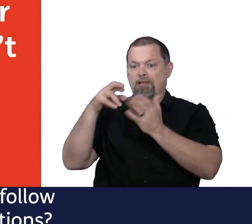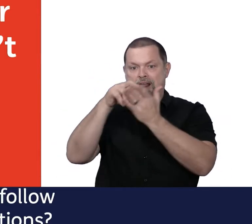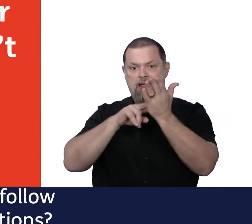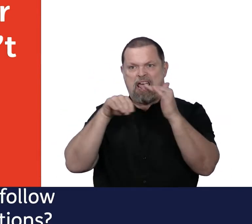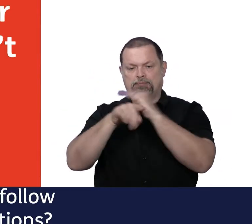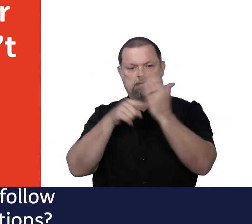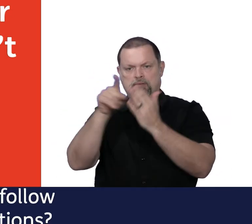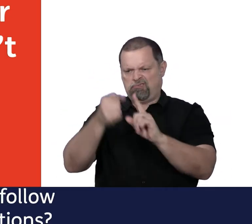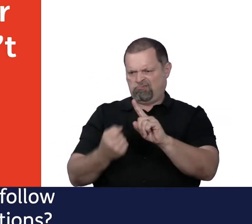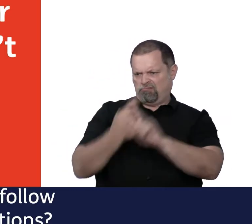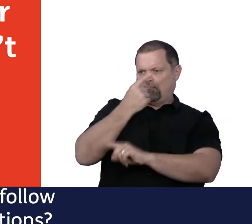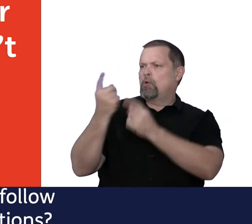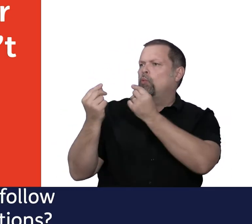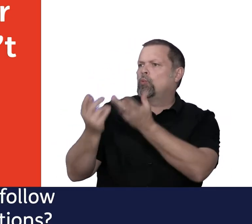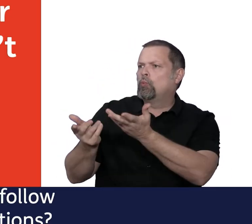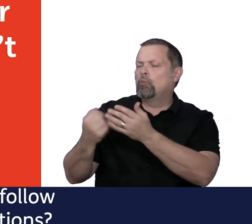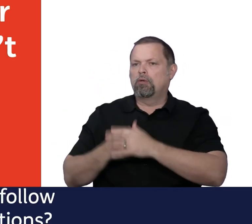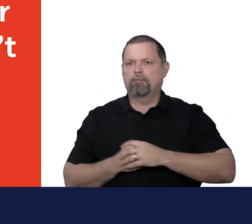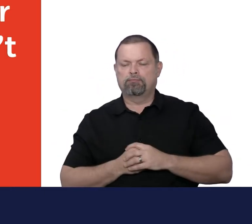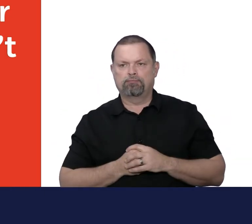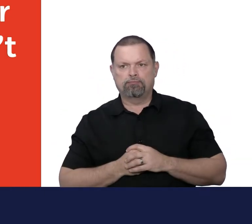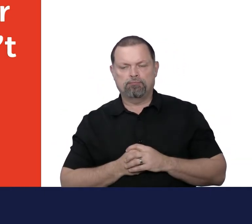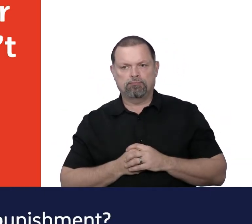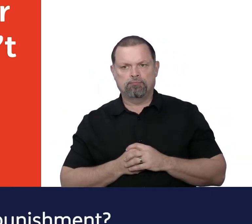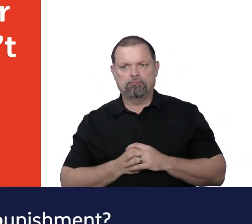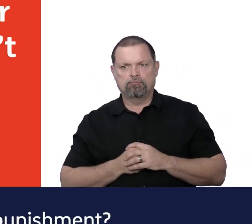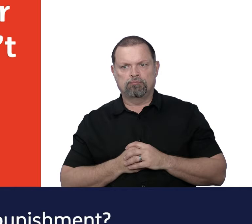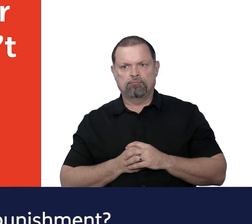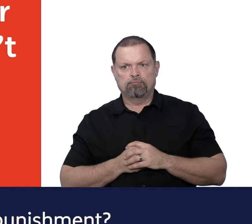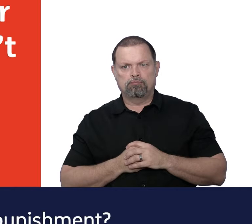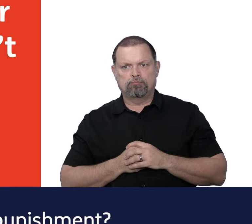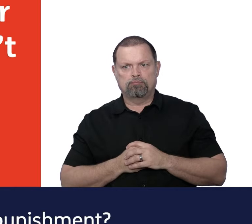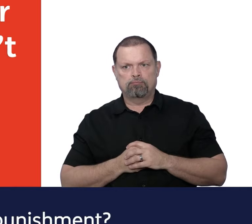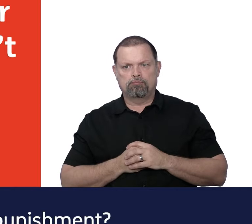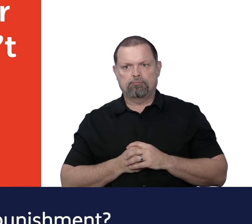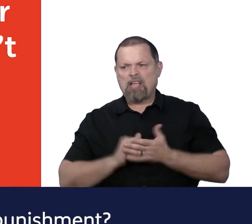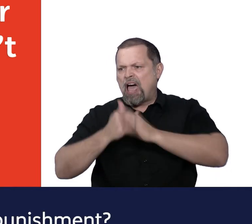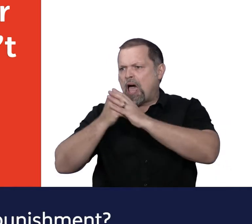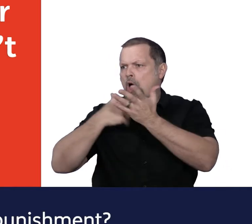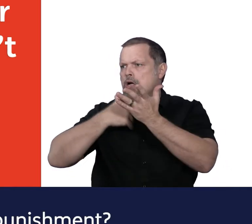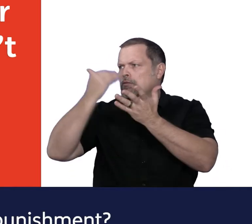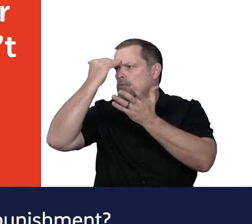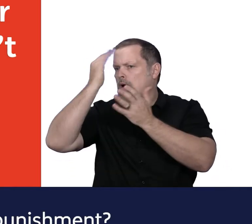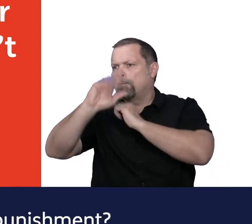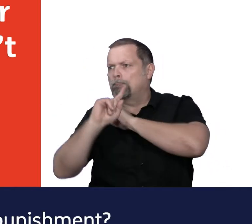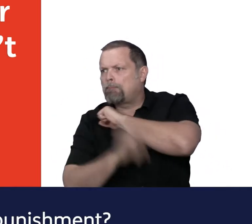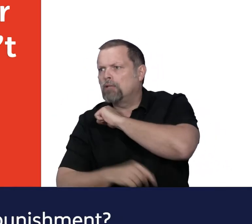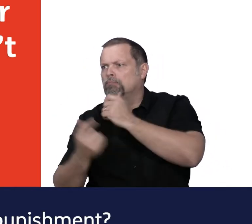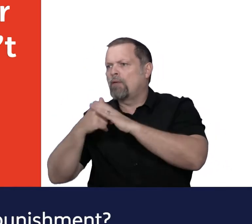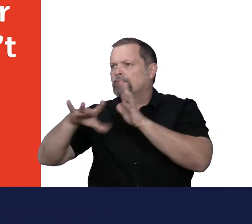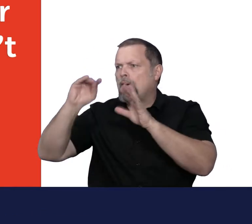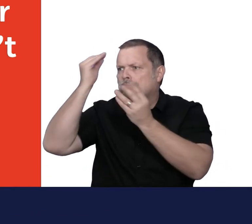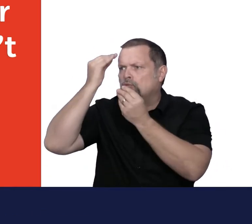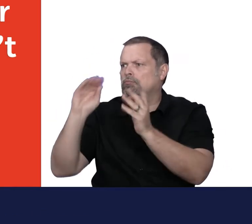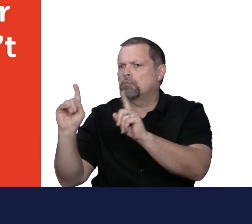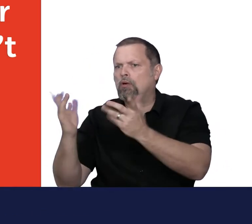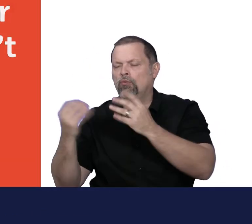follow accessibility regulations? How do we find out their